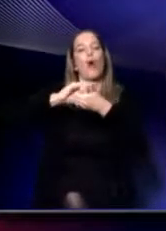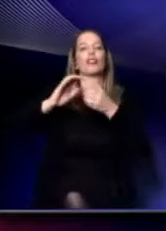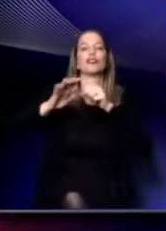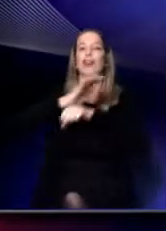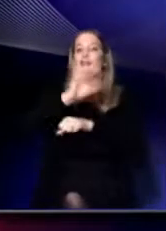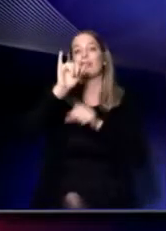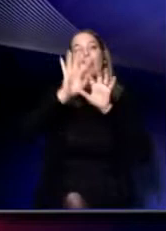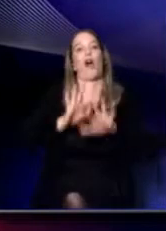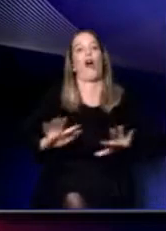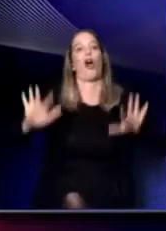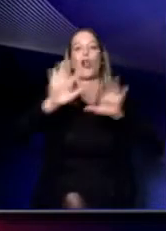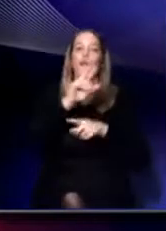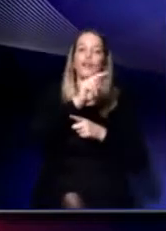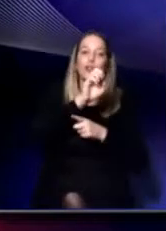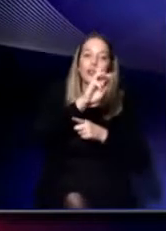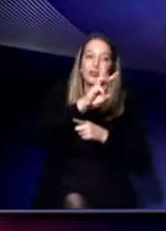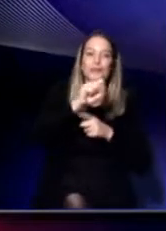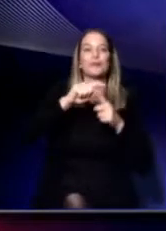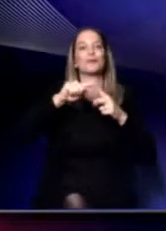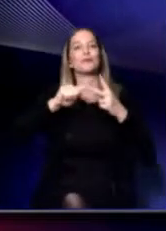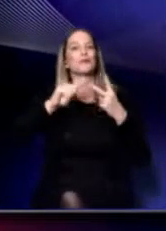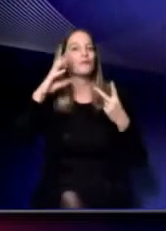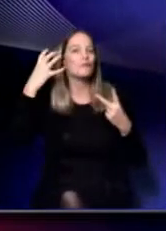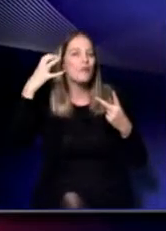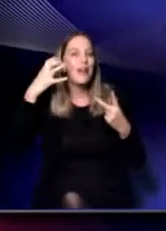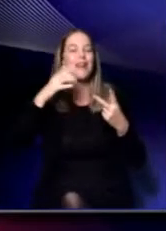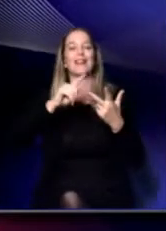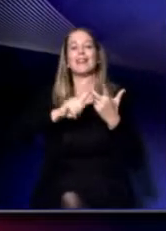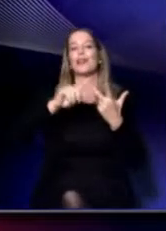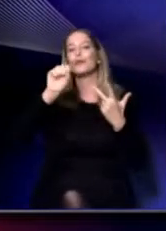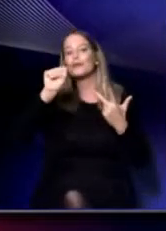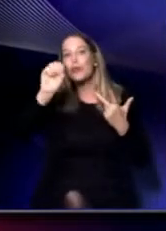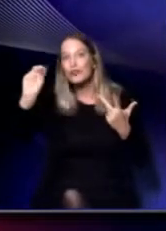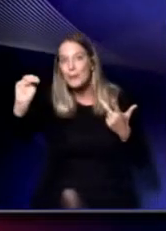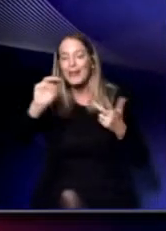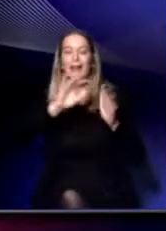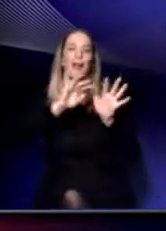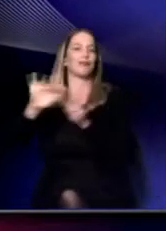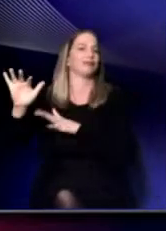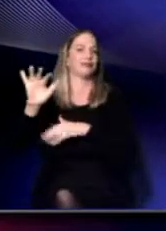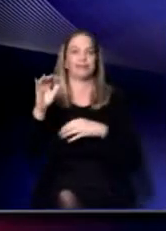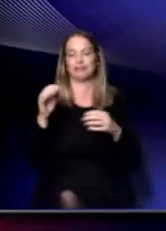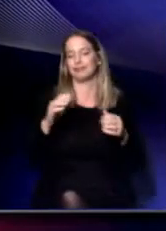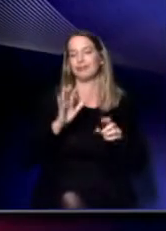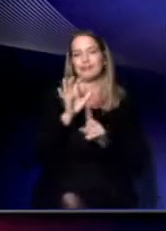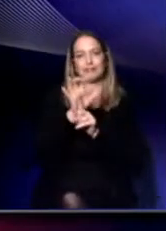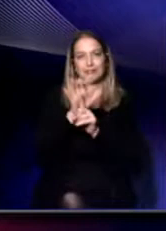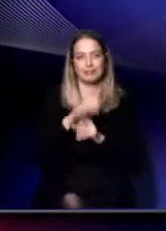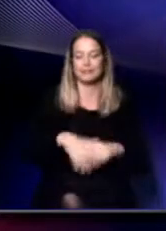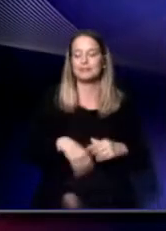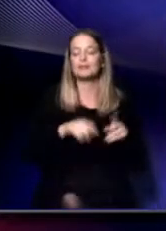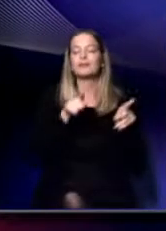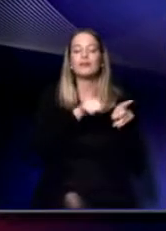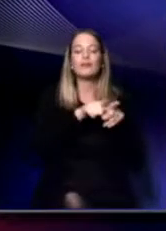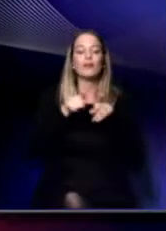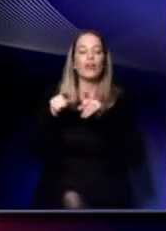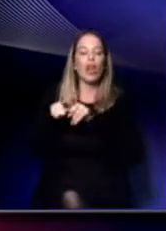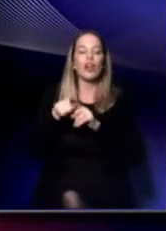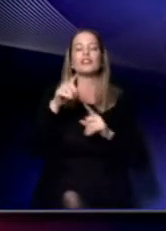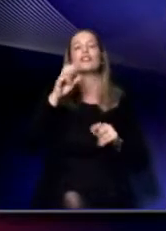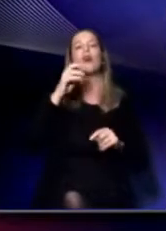social media. We also had an Arizona public media special on ASDB blind students in the STEM